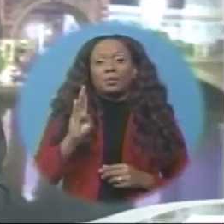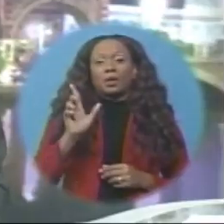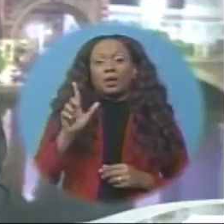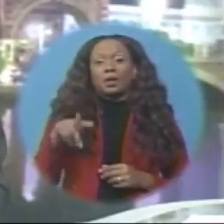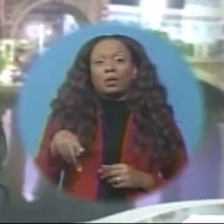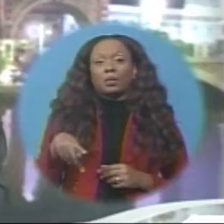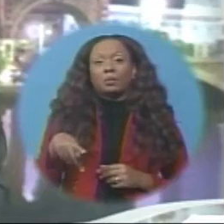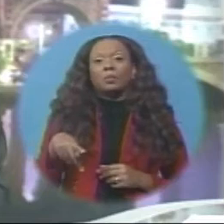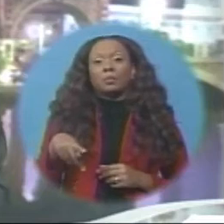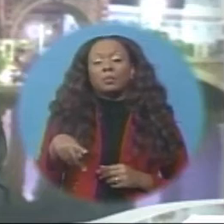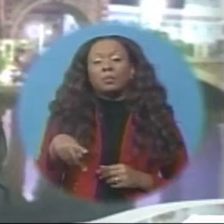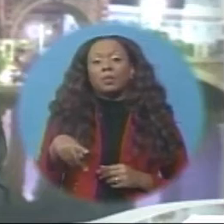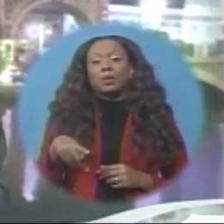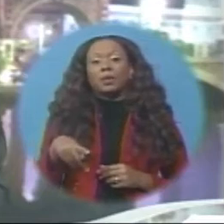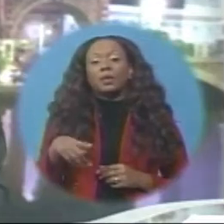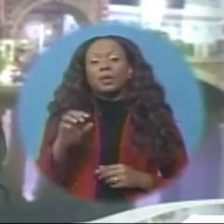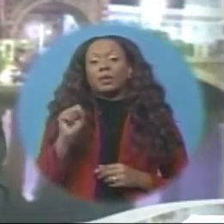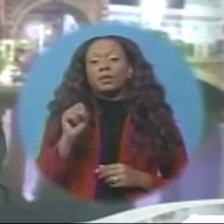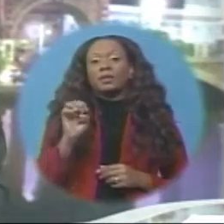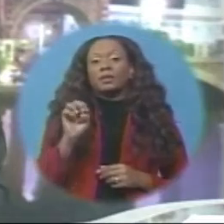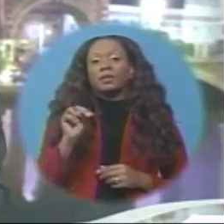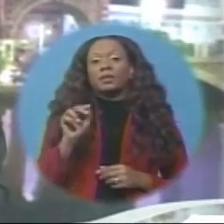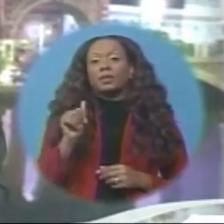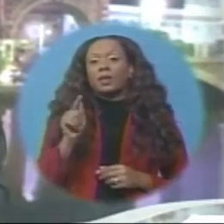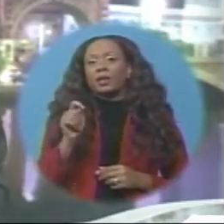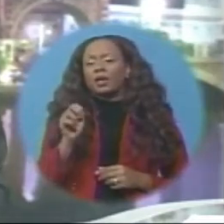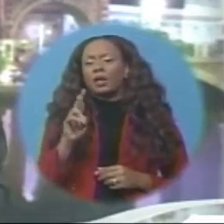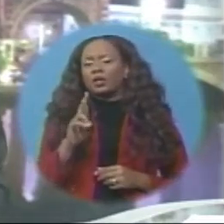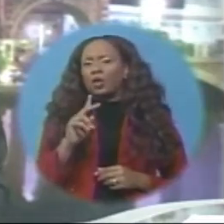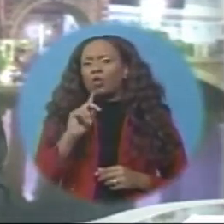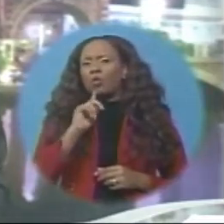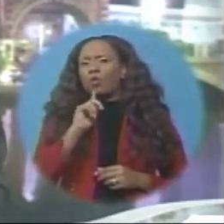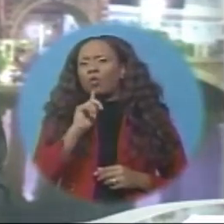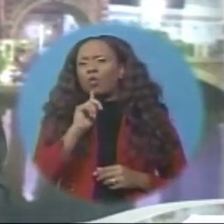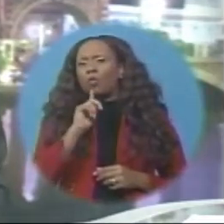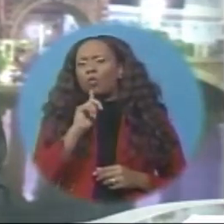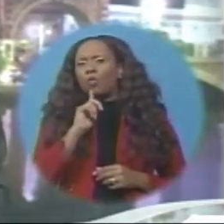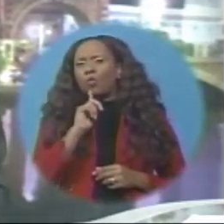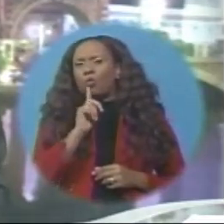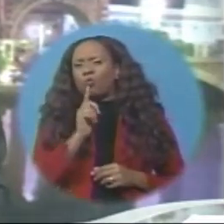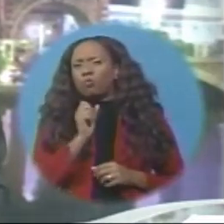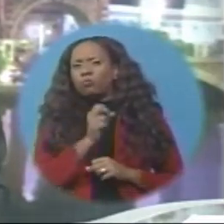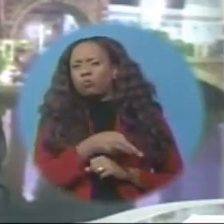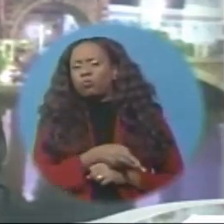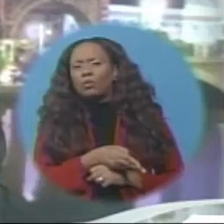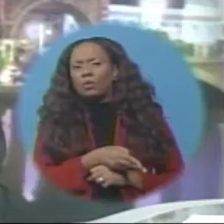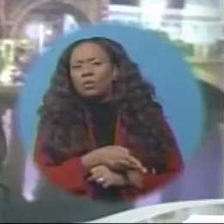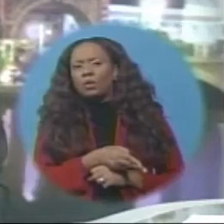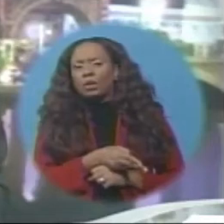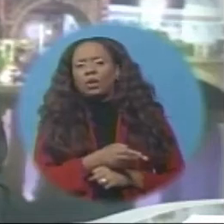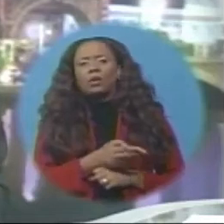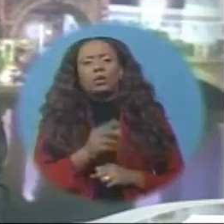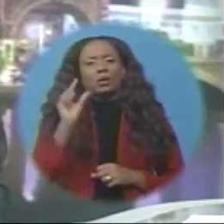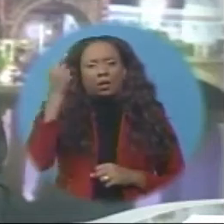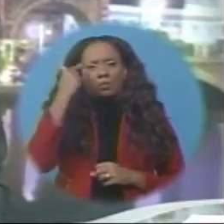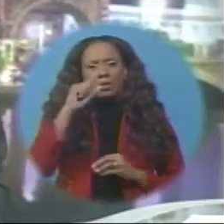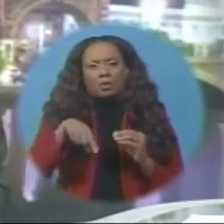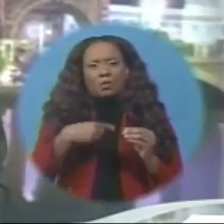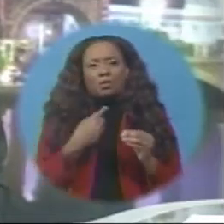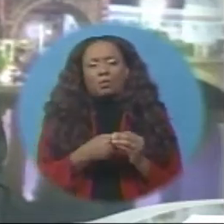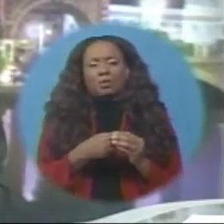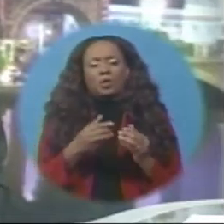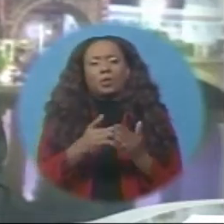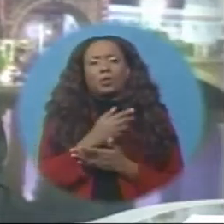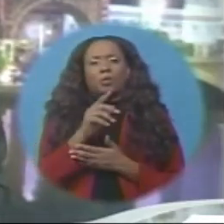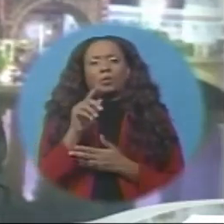a serious tongue lashing from Opposition Senator Wilfred Abrams in reference to the National Social Responsibility Levy. Senator Abrams has